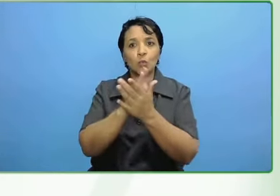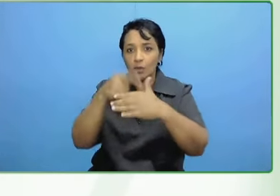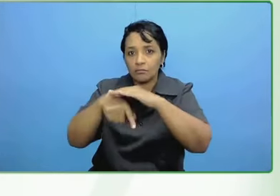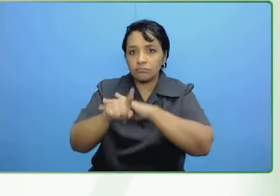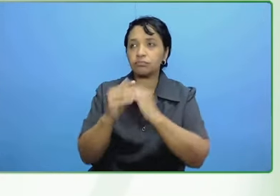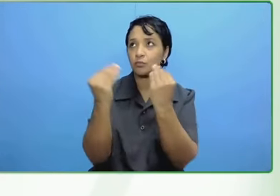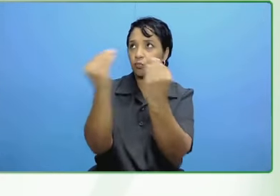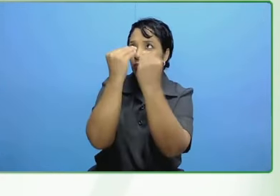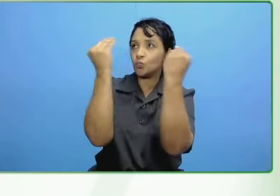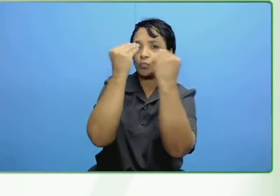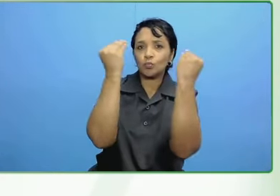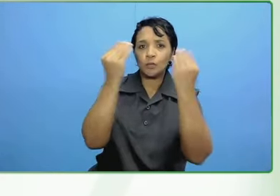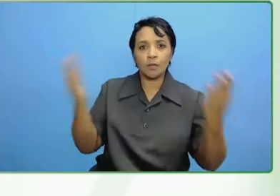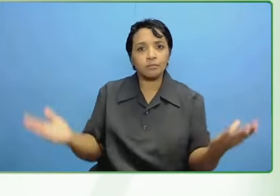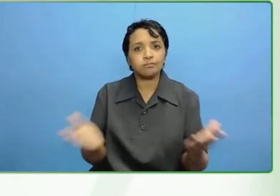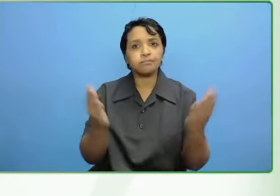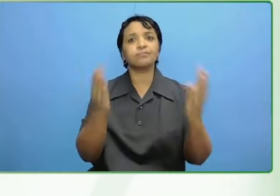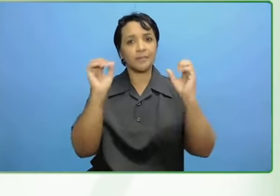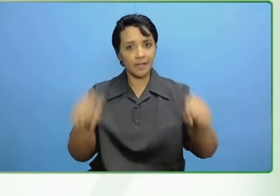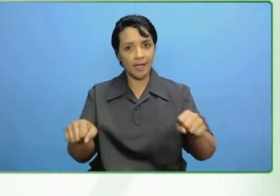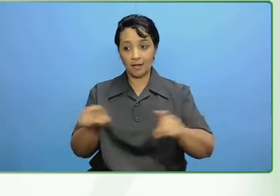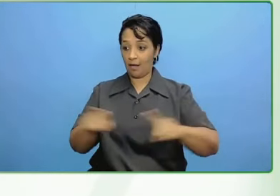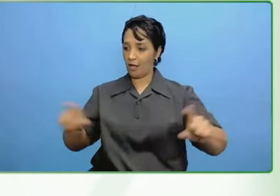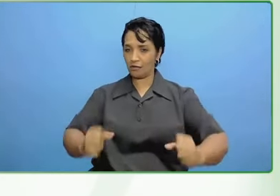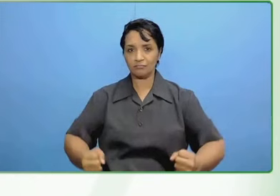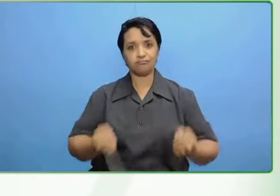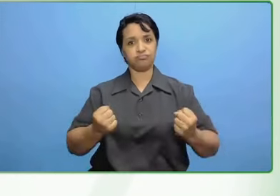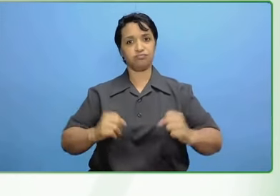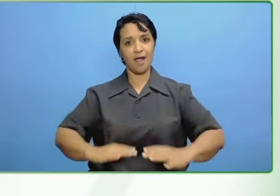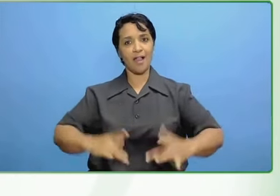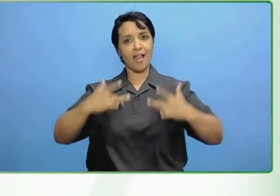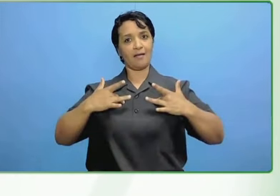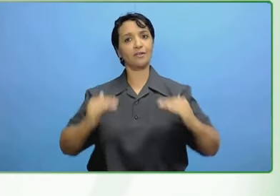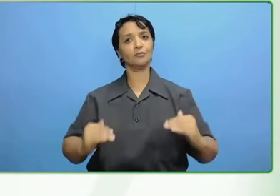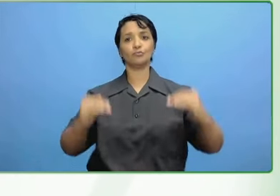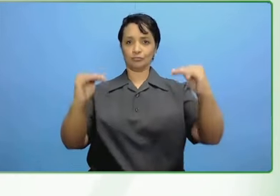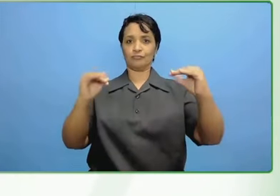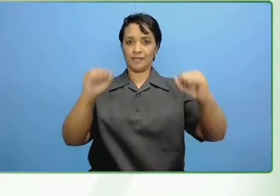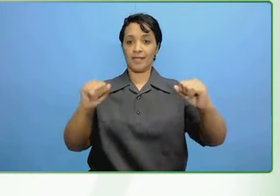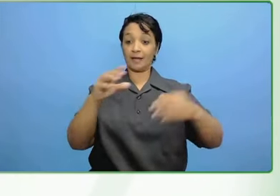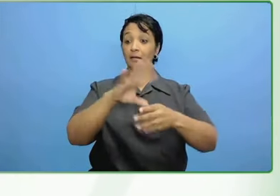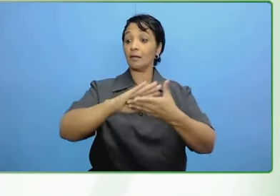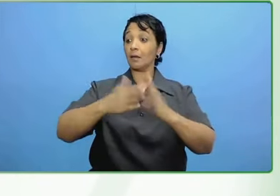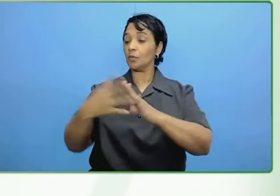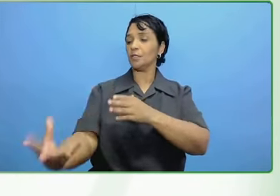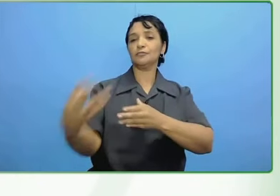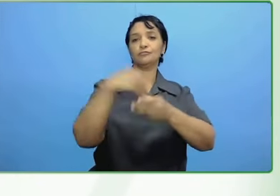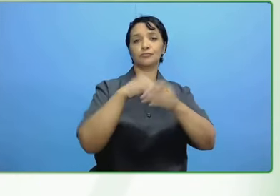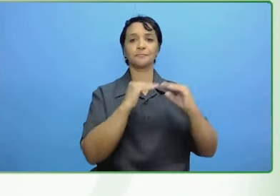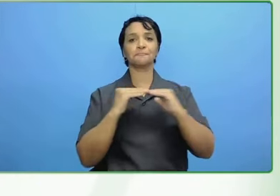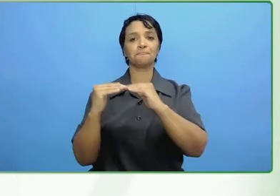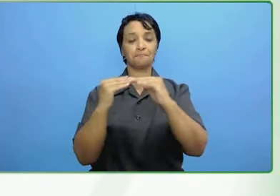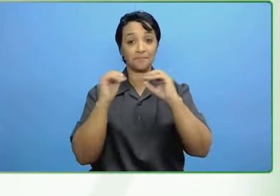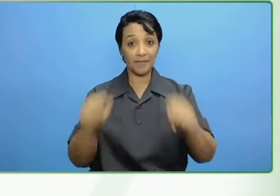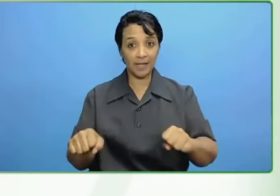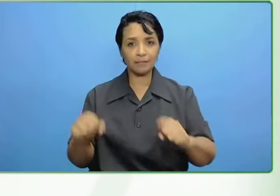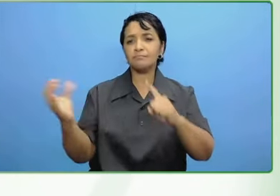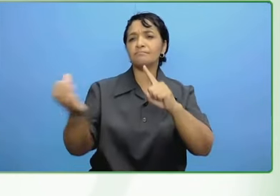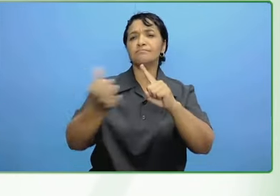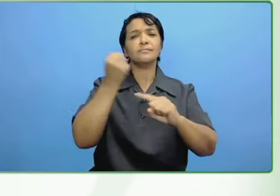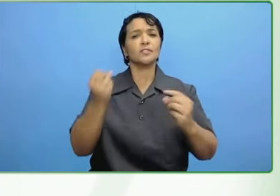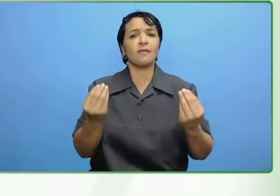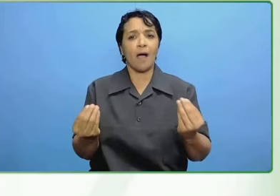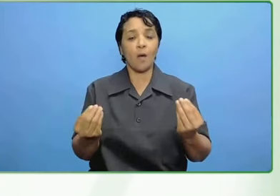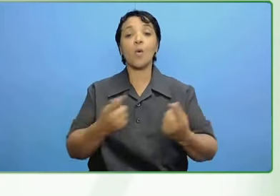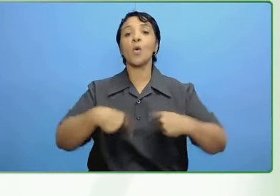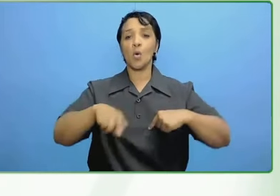full potential and equips them to participate meaningfully in society. To achieve this, we passed the Compulsory